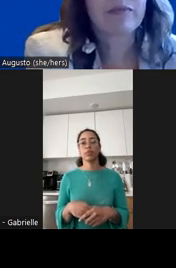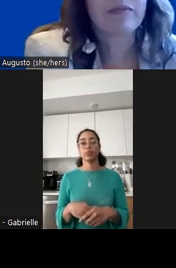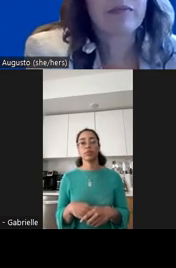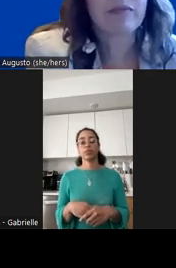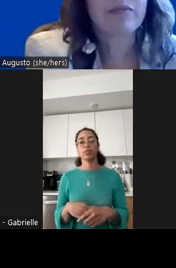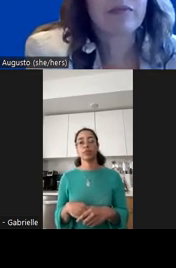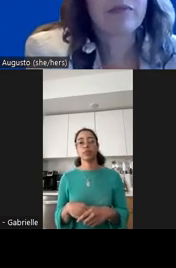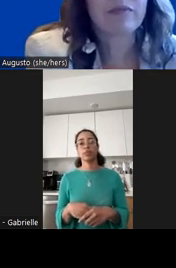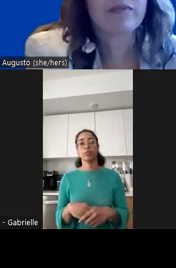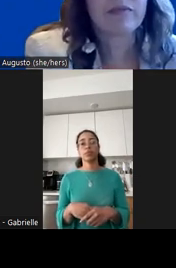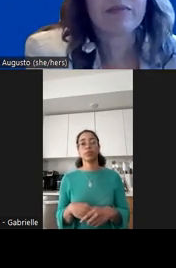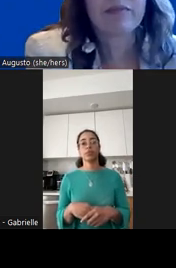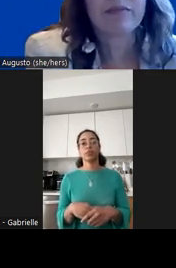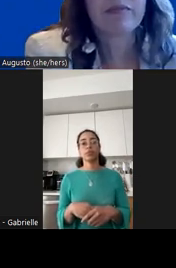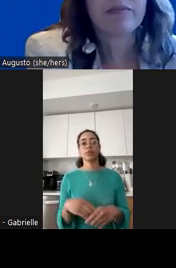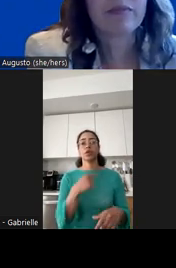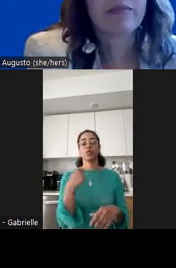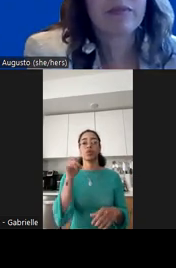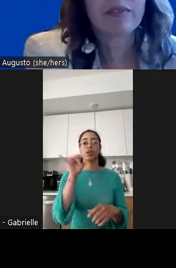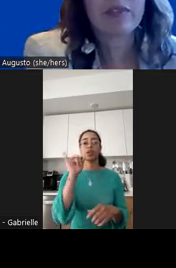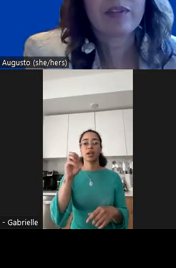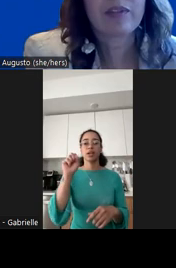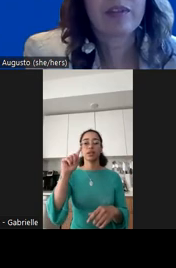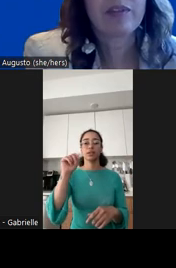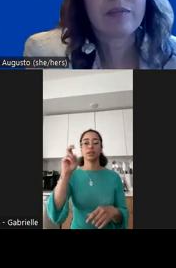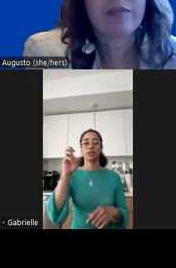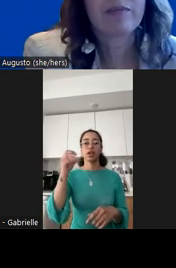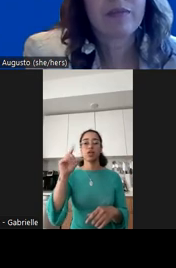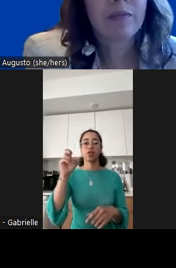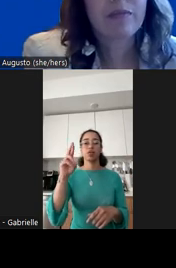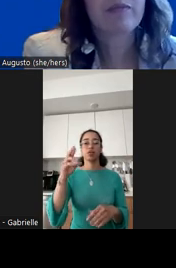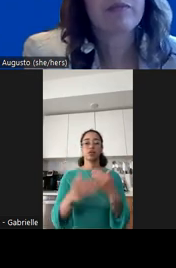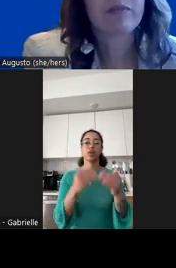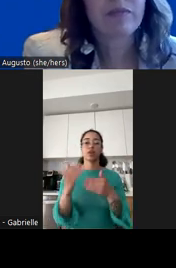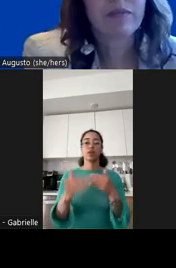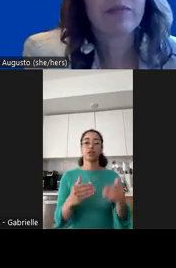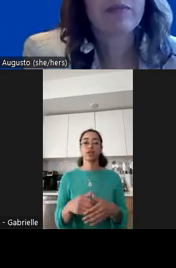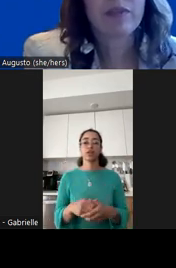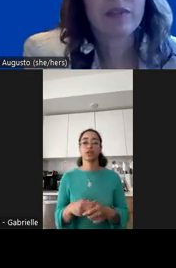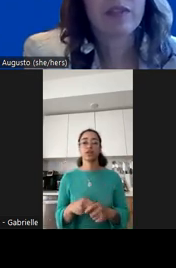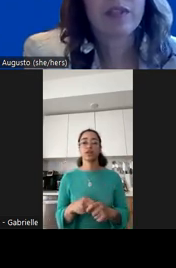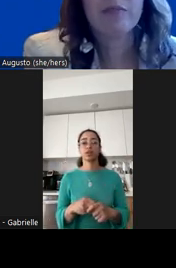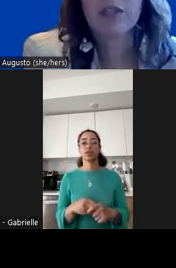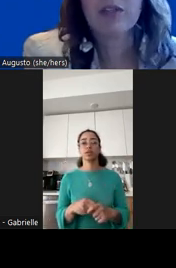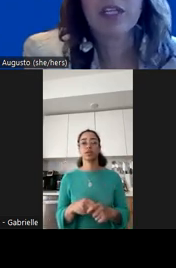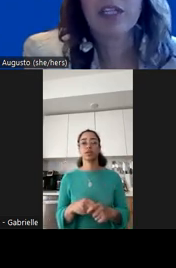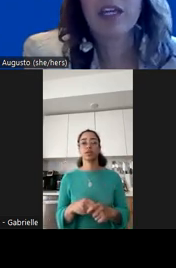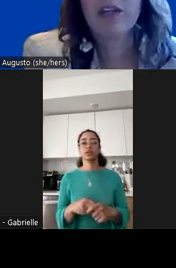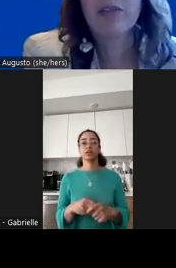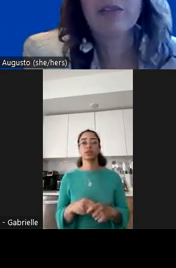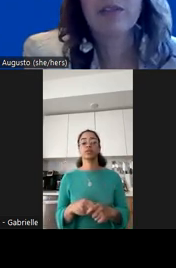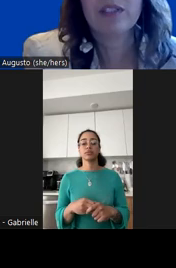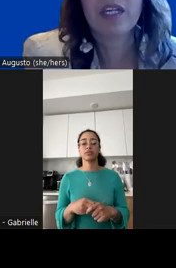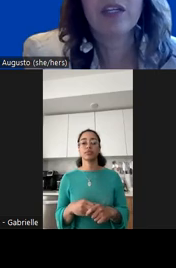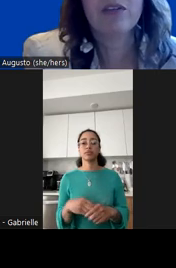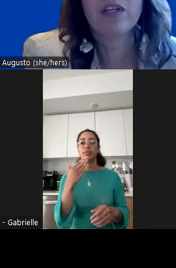stakeholder process, because we need that stakeholder process, right, to really have an effective survey and reach the different regions of our state. Absolutely. Thank